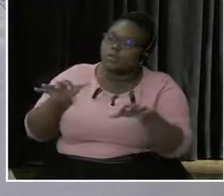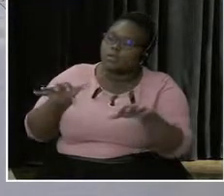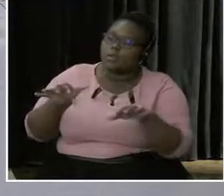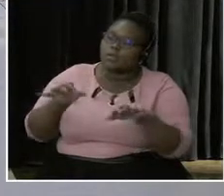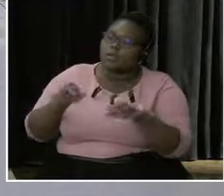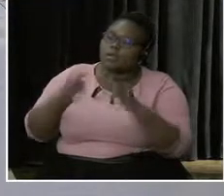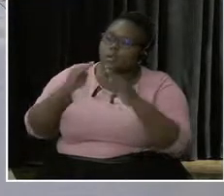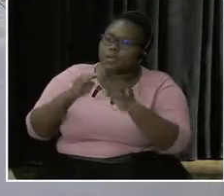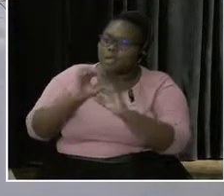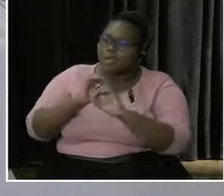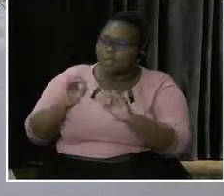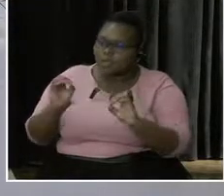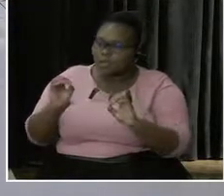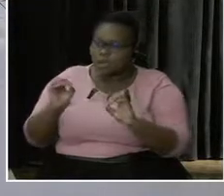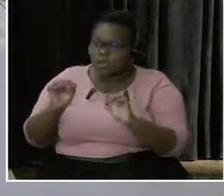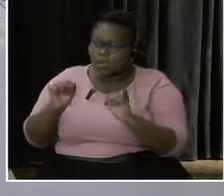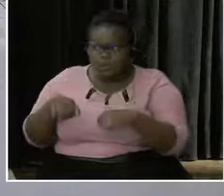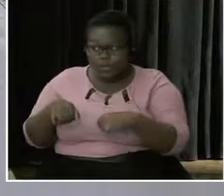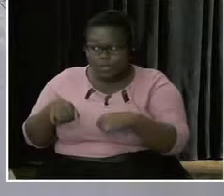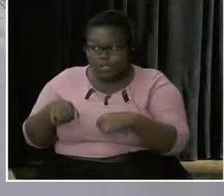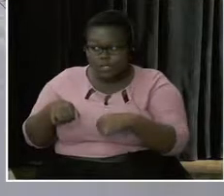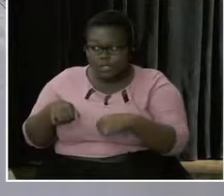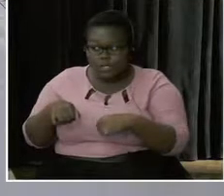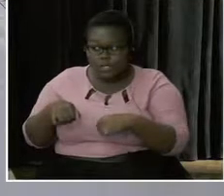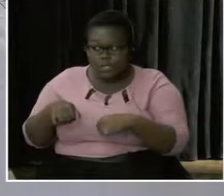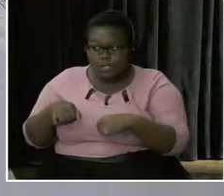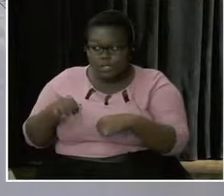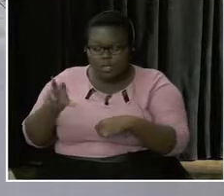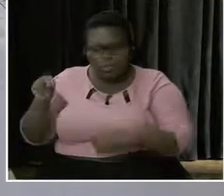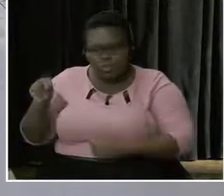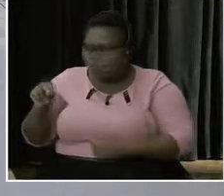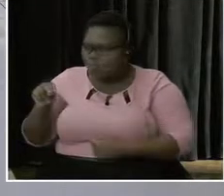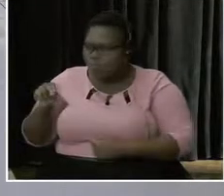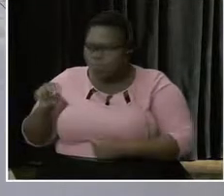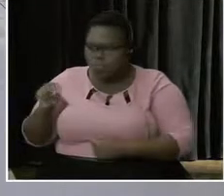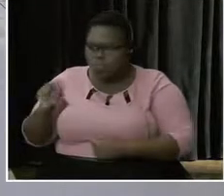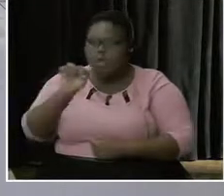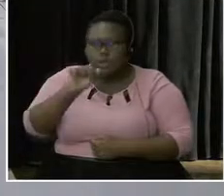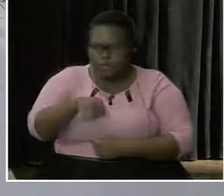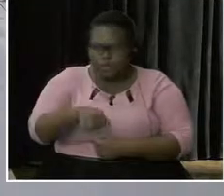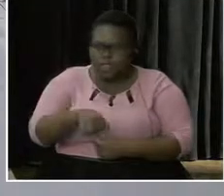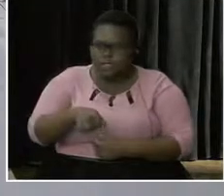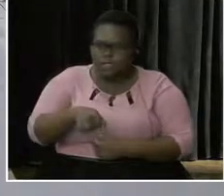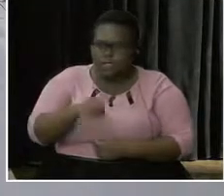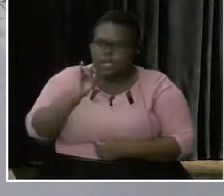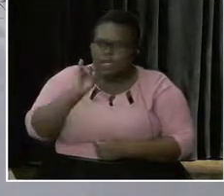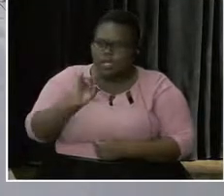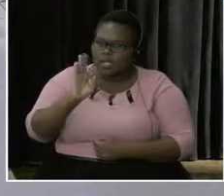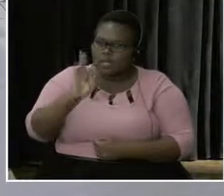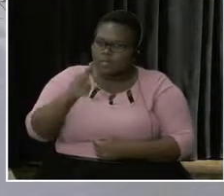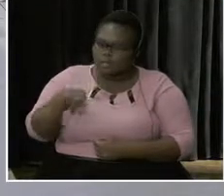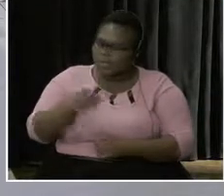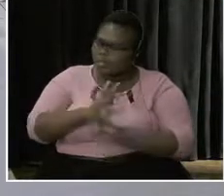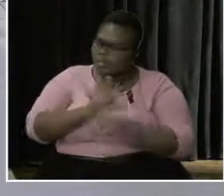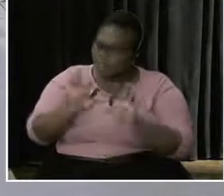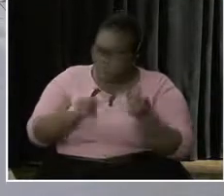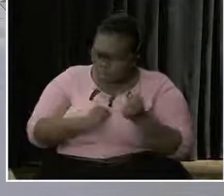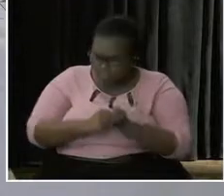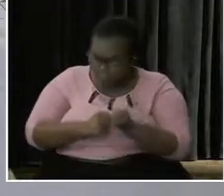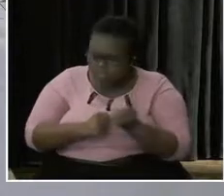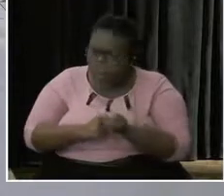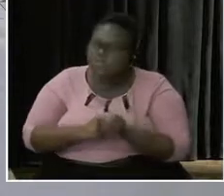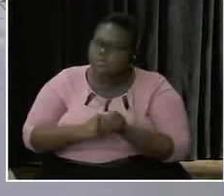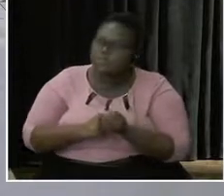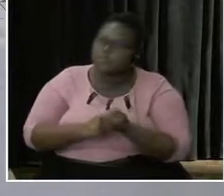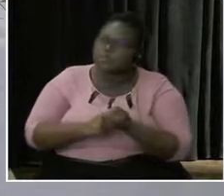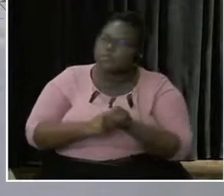Is the recommendation agreed? No. Agreed. IFP not in support, Madam Speaker. IFP not